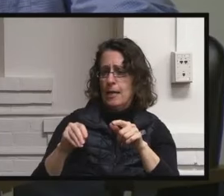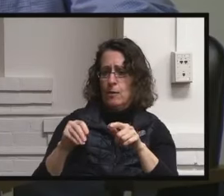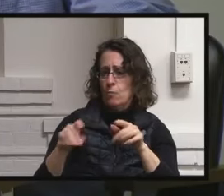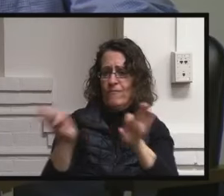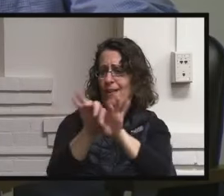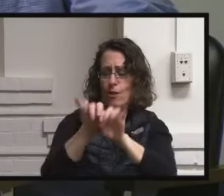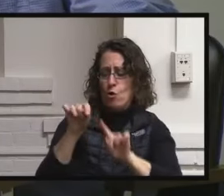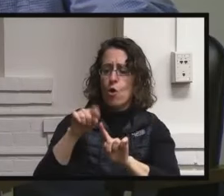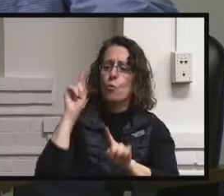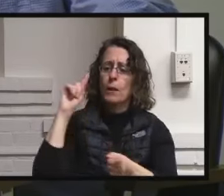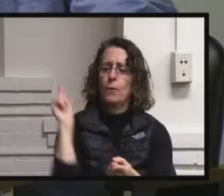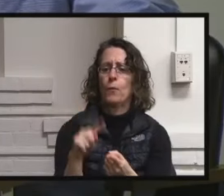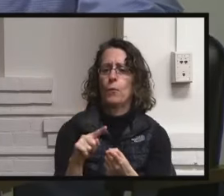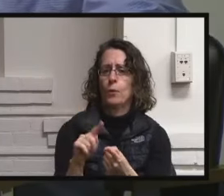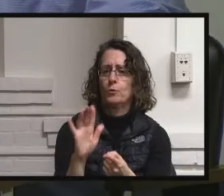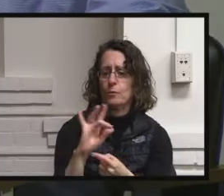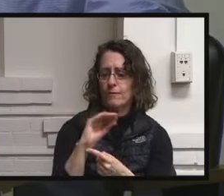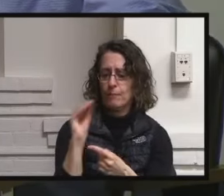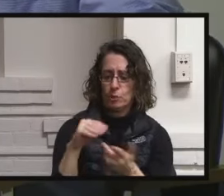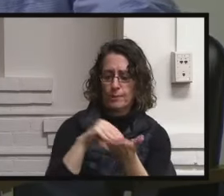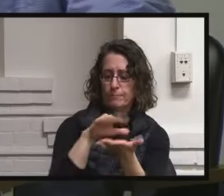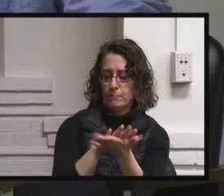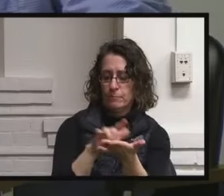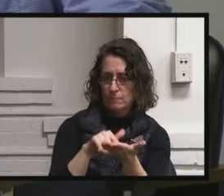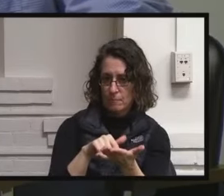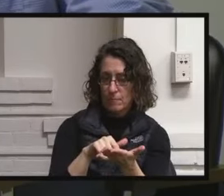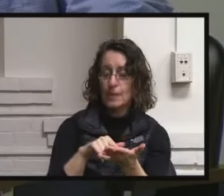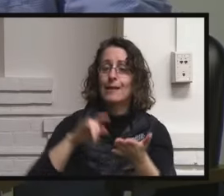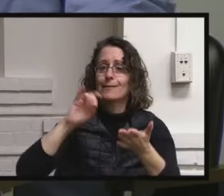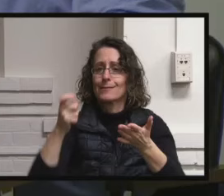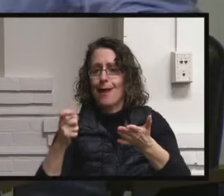the purchase price for a period of 10 years and tax it accordingly.